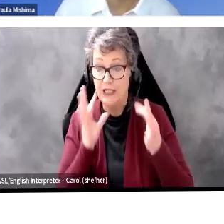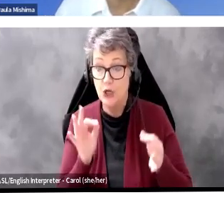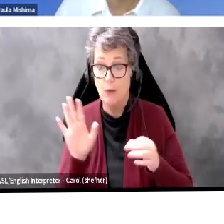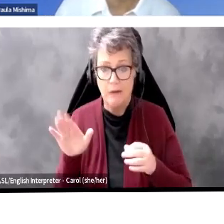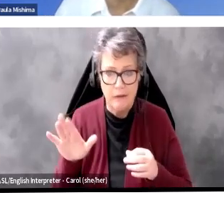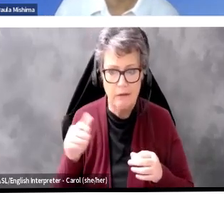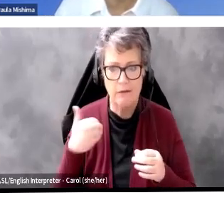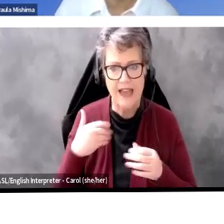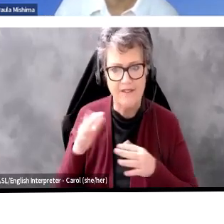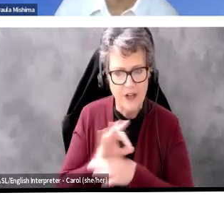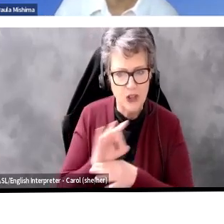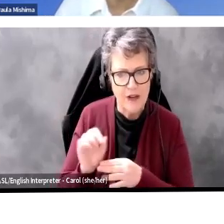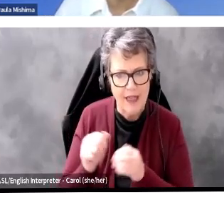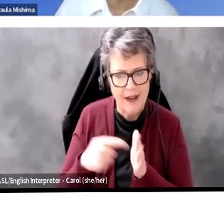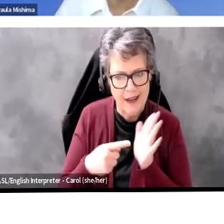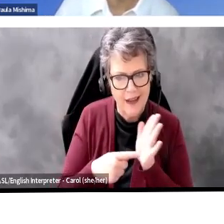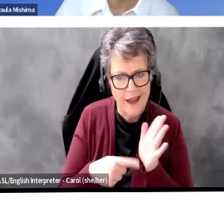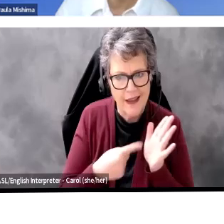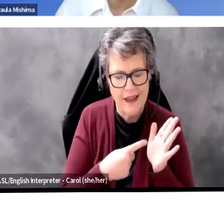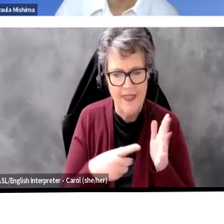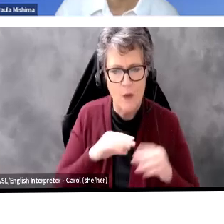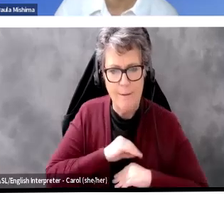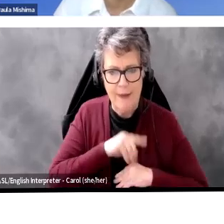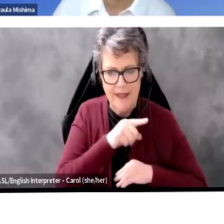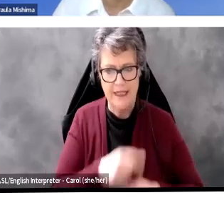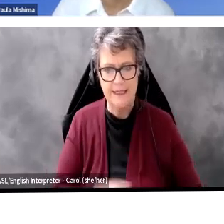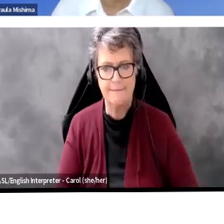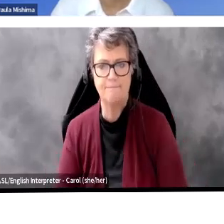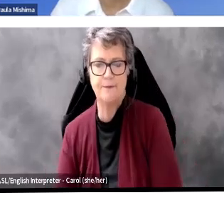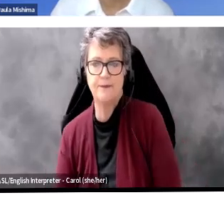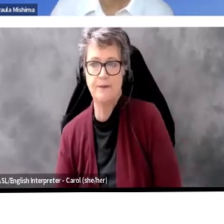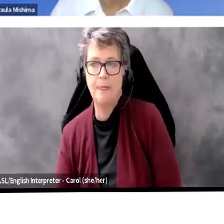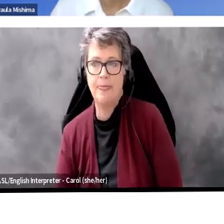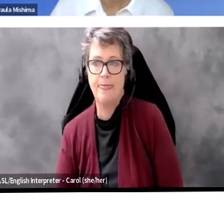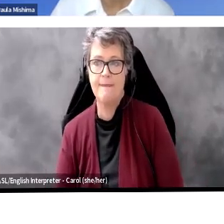some sort of functionality that would meet this need.